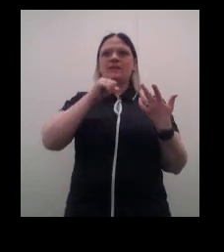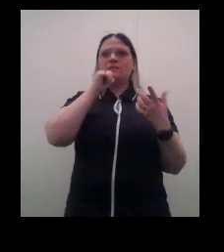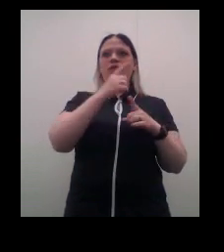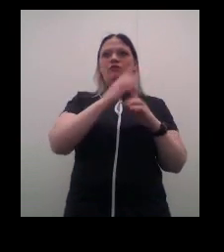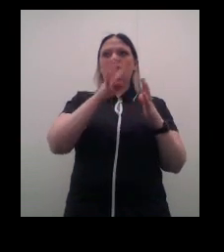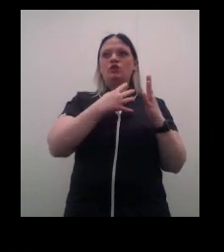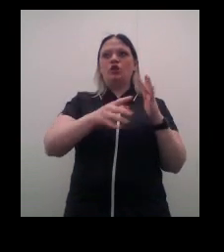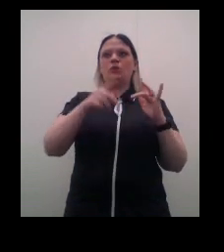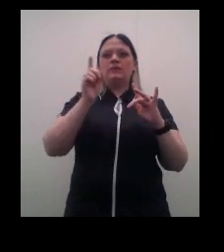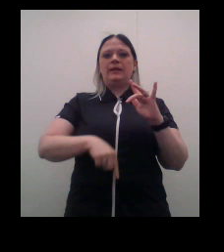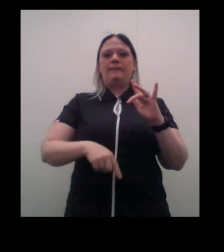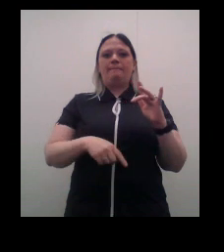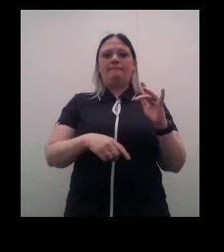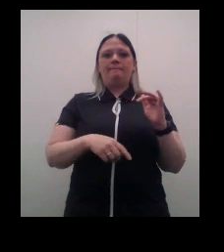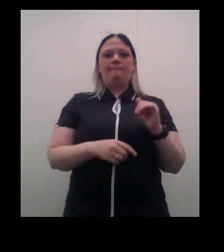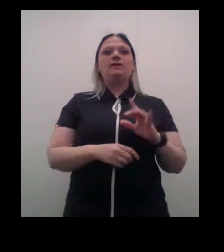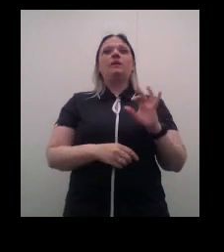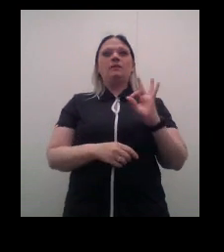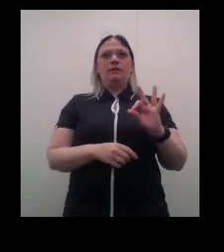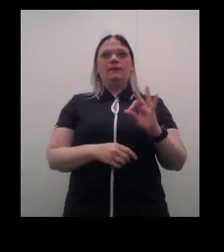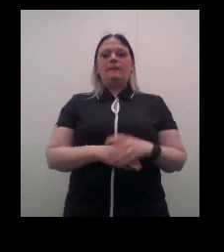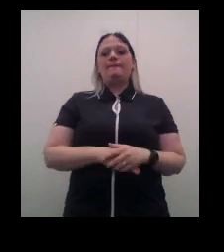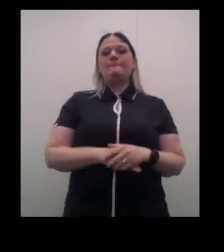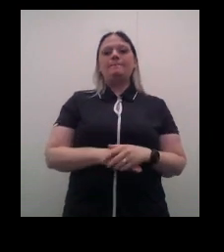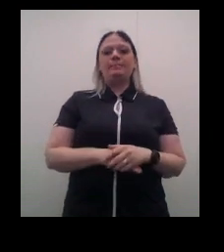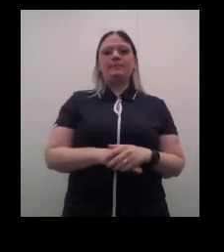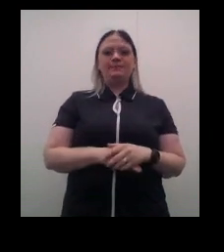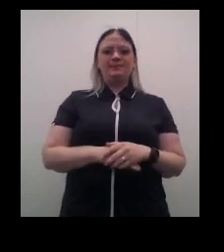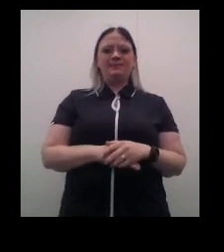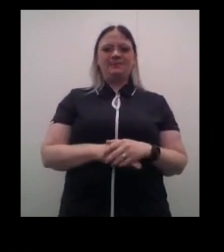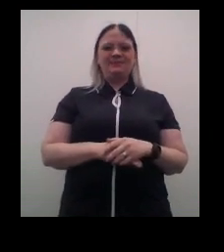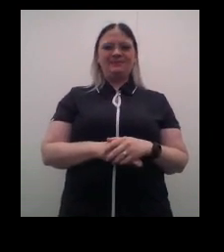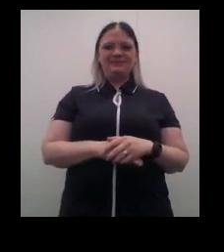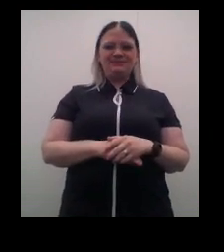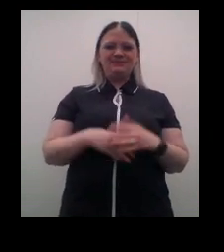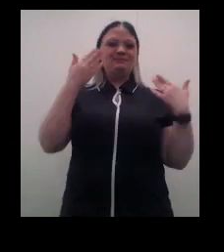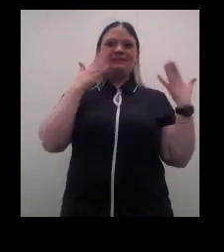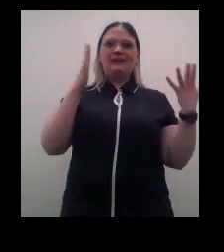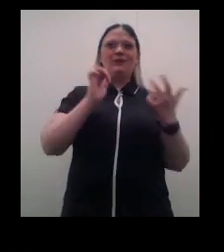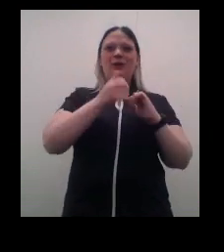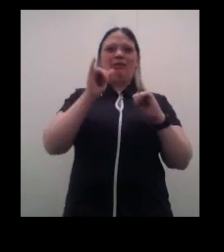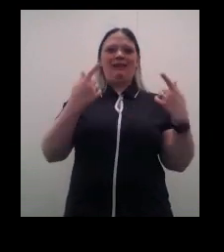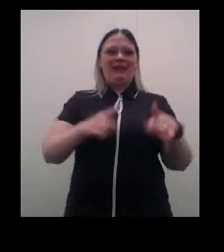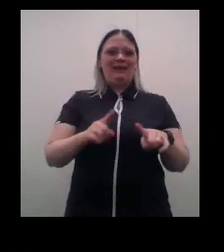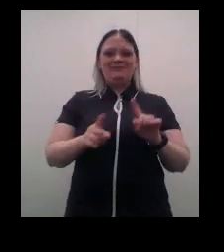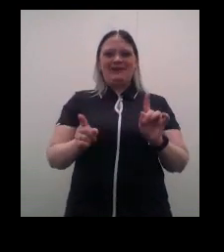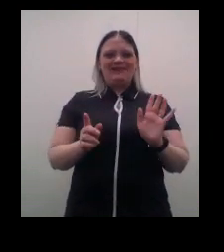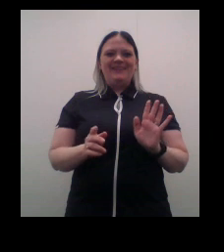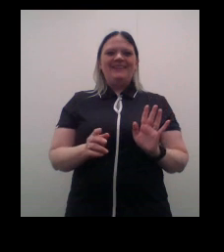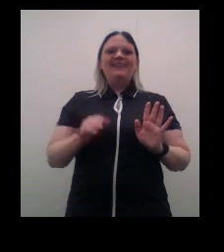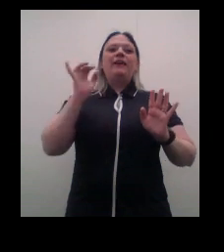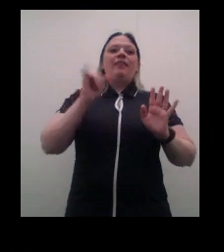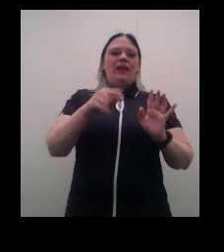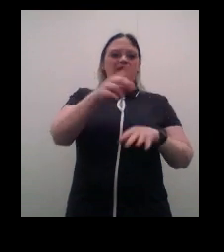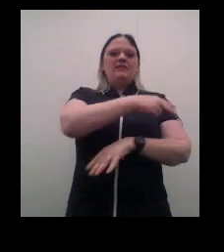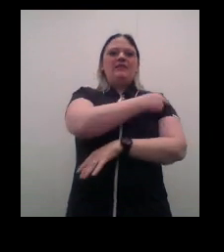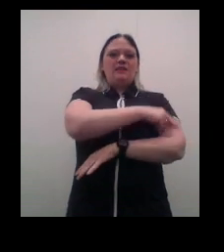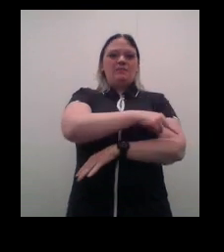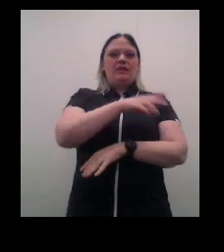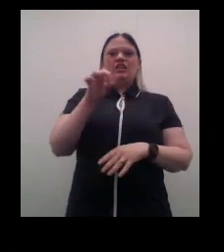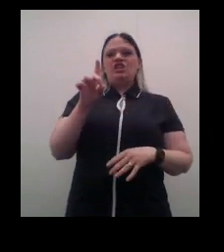Skip that. Go to the next one. There we go. I don't know how that got in there. But this is the hospitalization